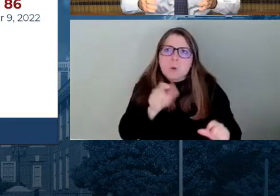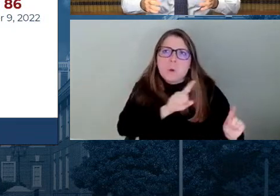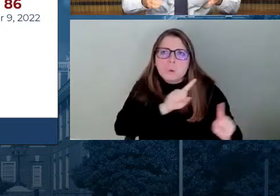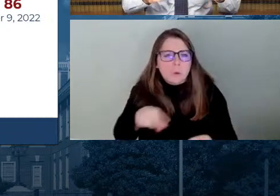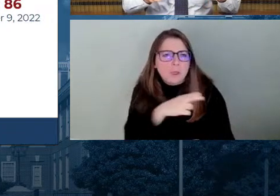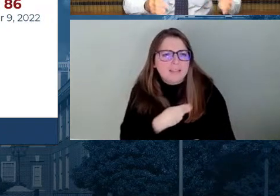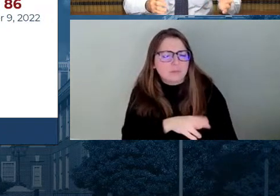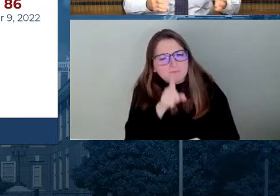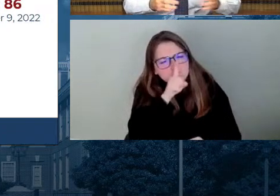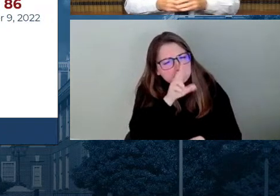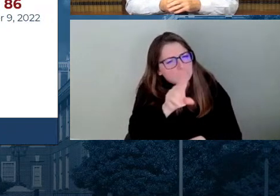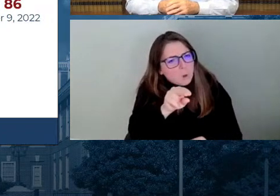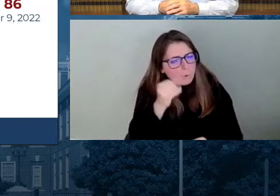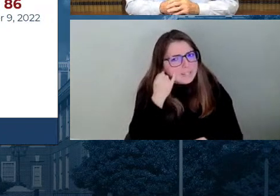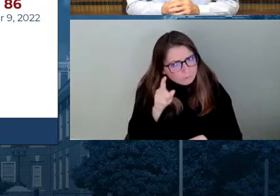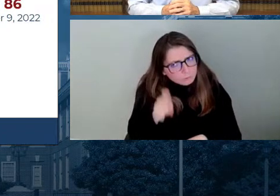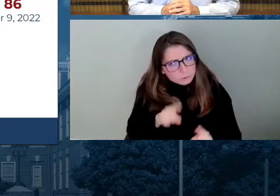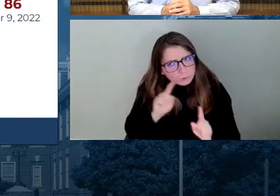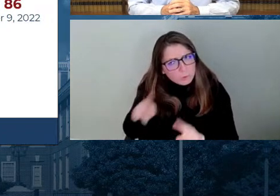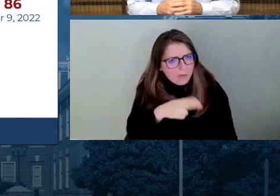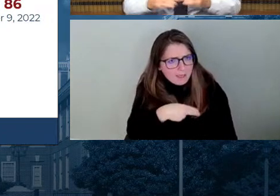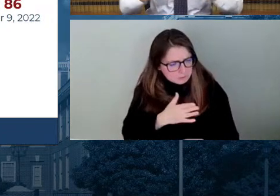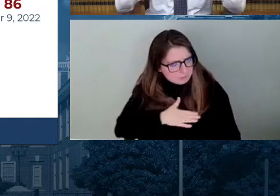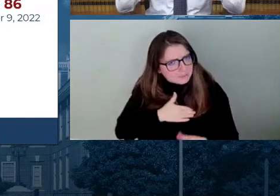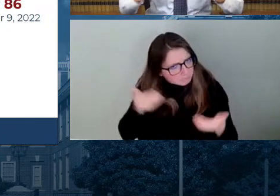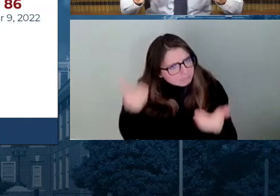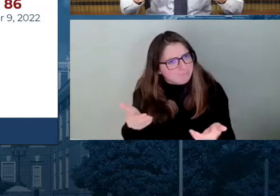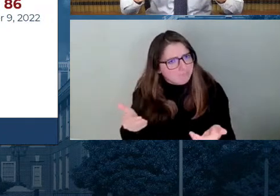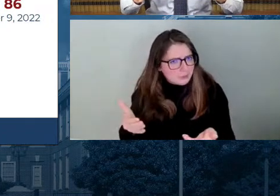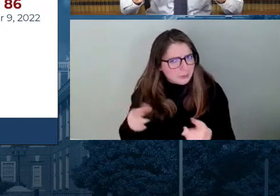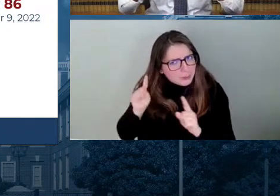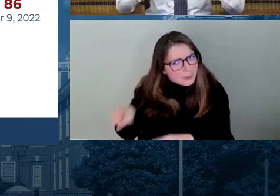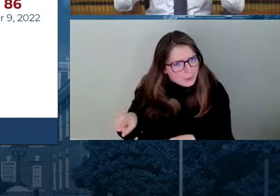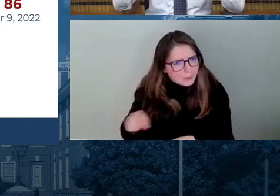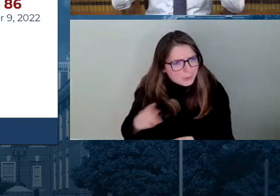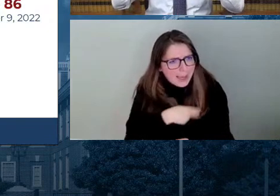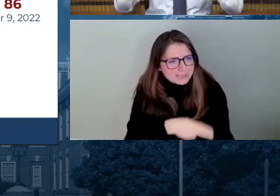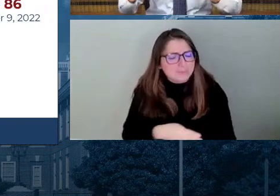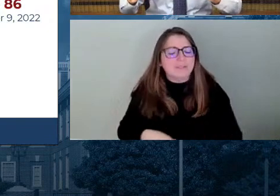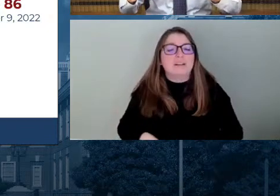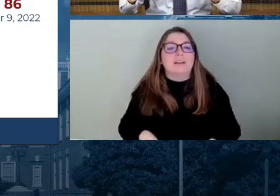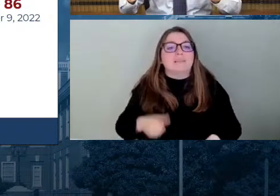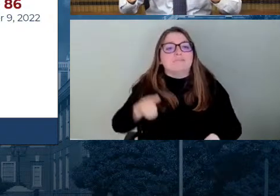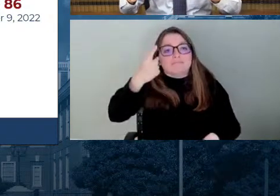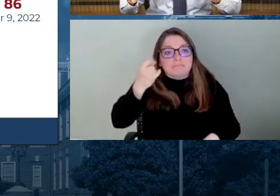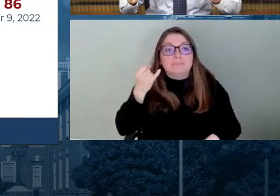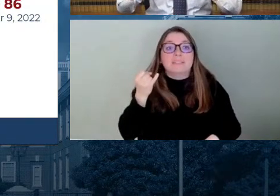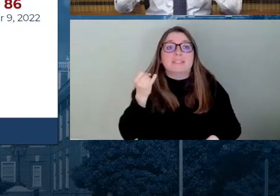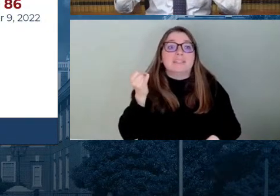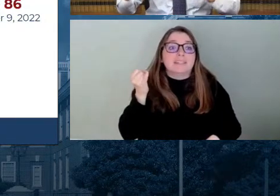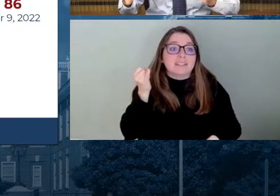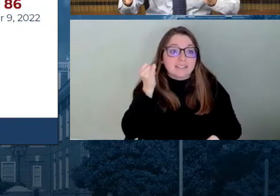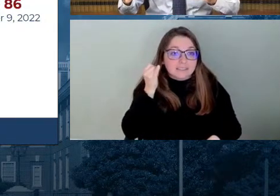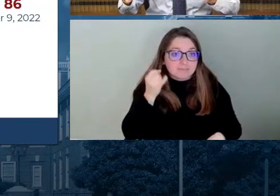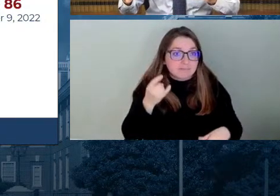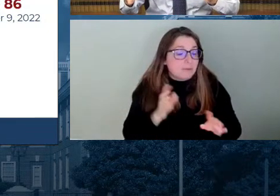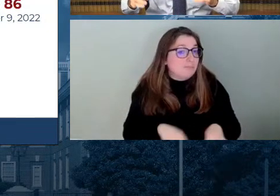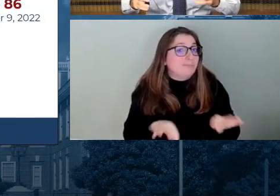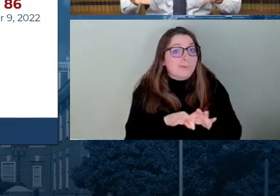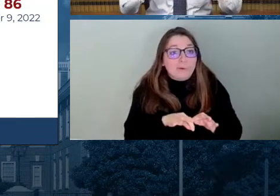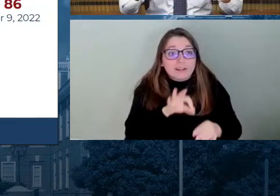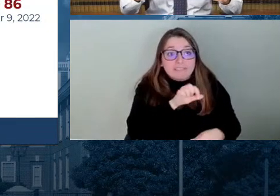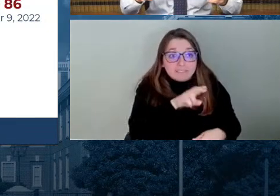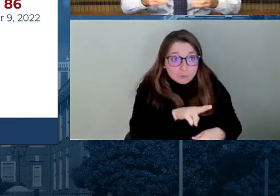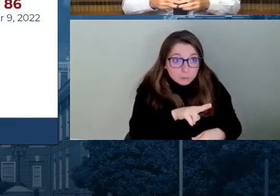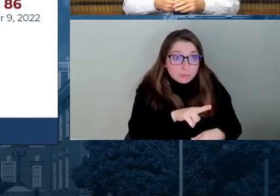should go. But just to remember that if we can keep our flu numbers down, keep our COVID numbers down, do those